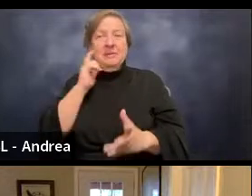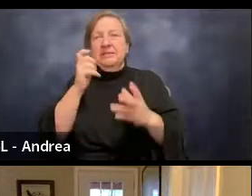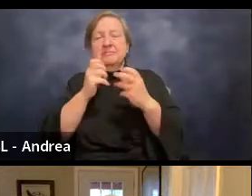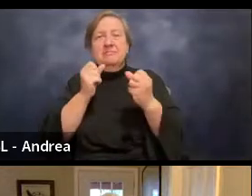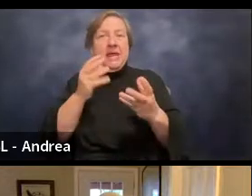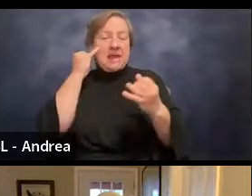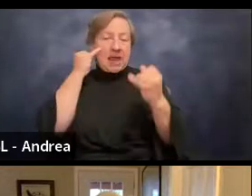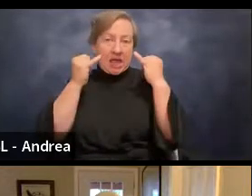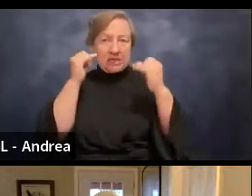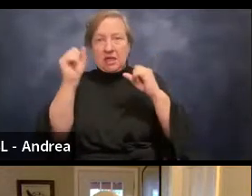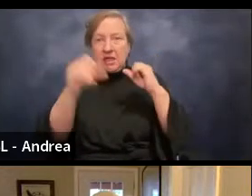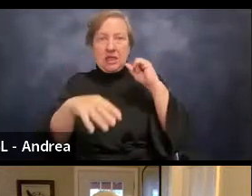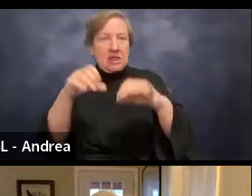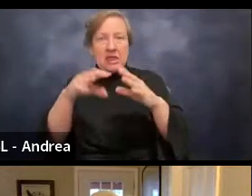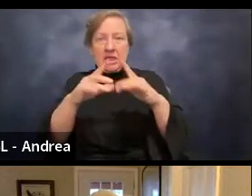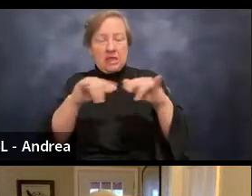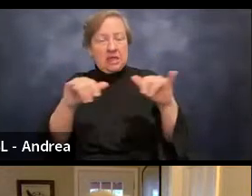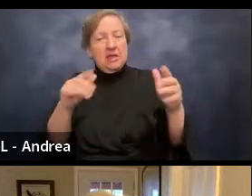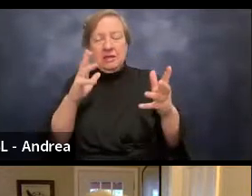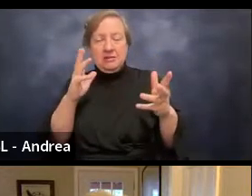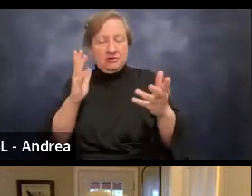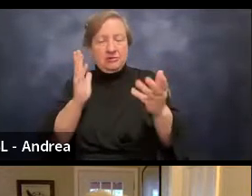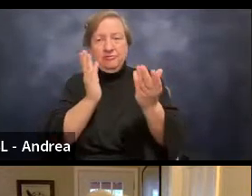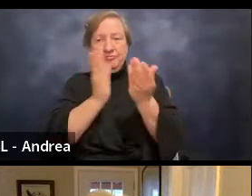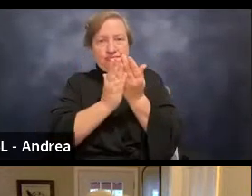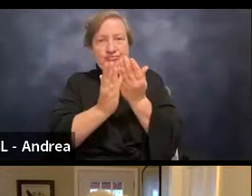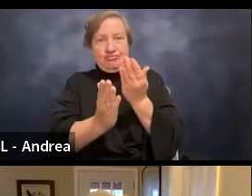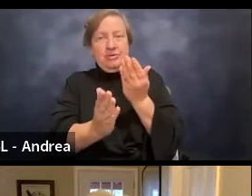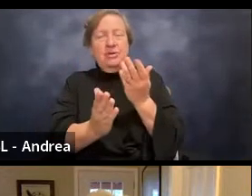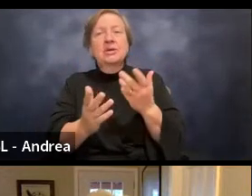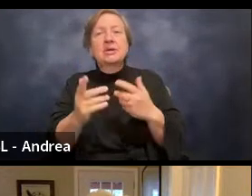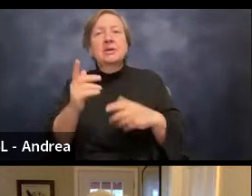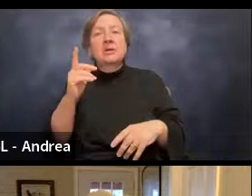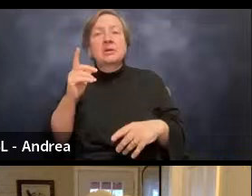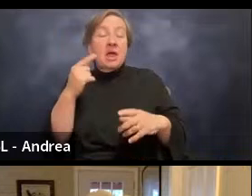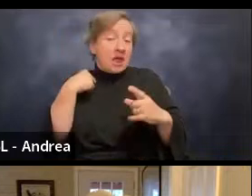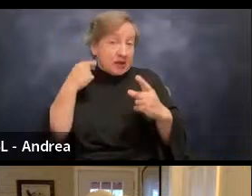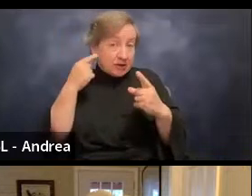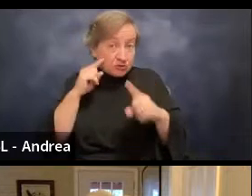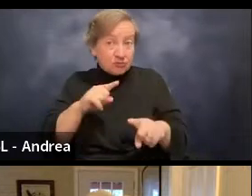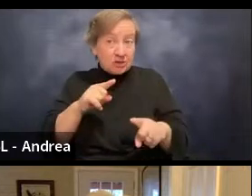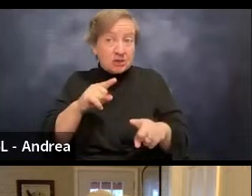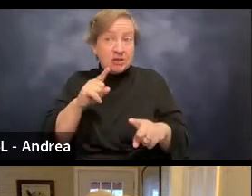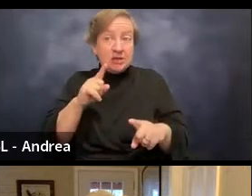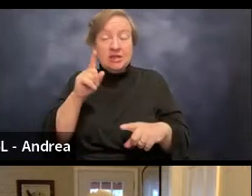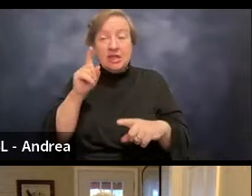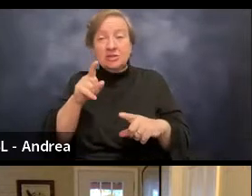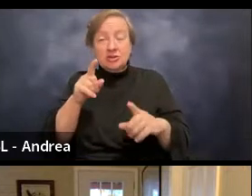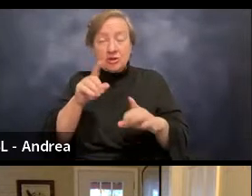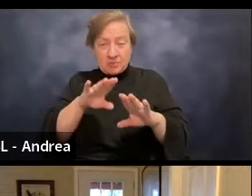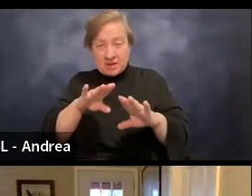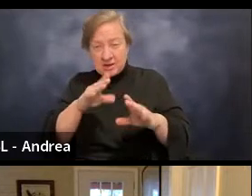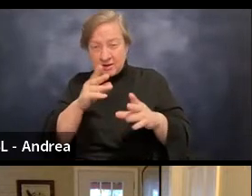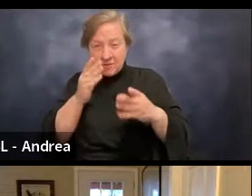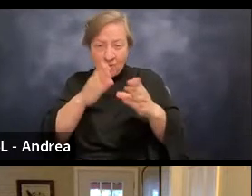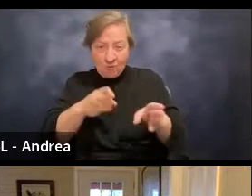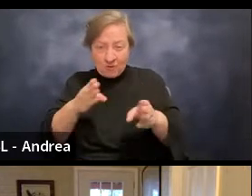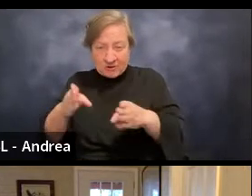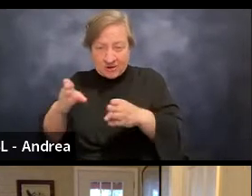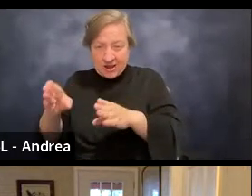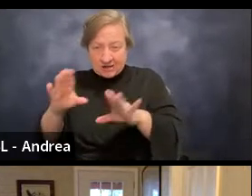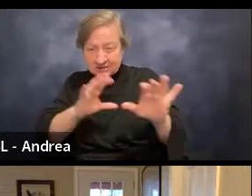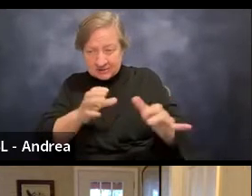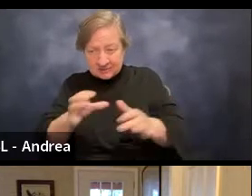ideas thrown on the table and collated. I totally agree that they should be sorted and organized, but I also feel